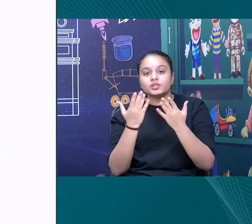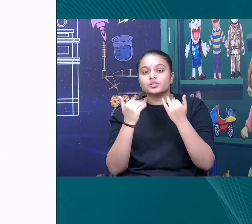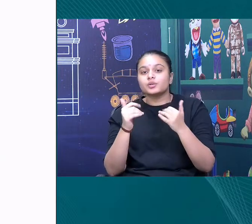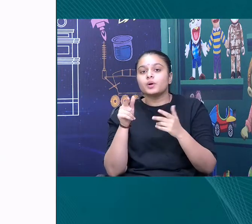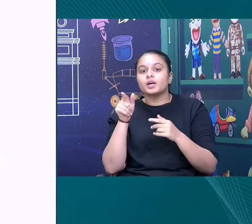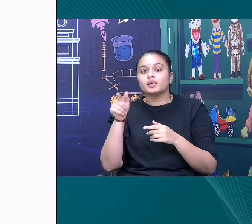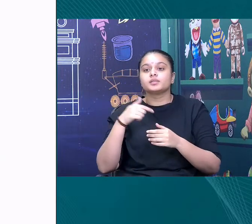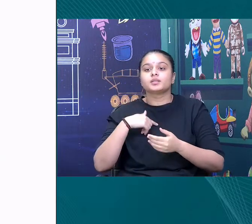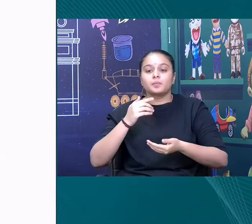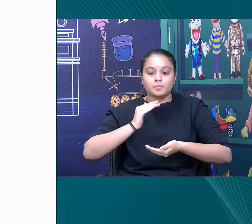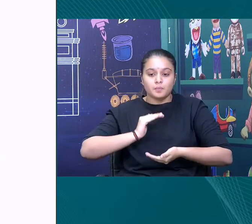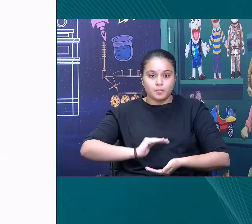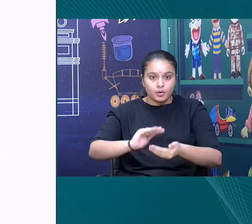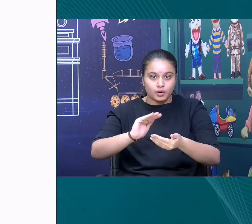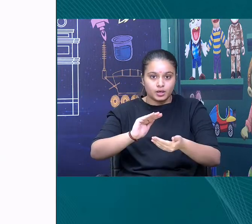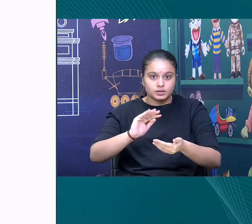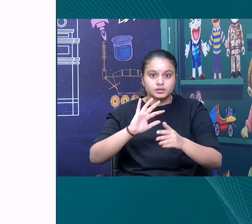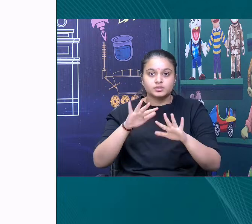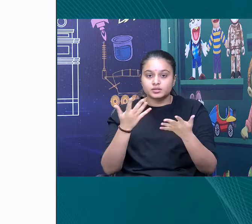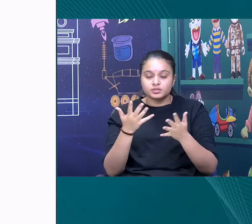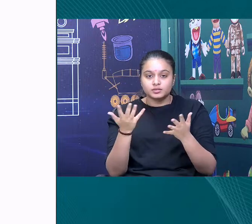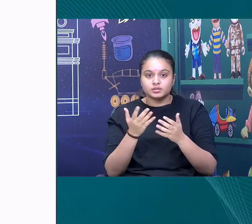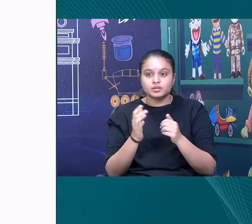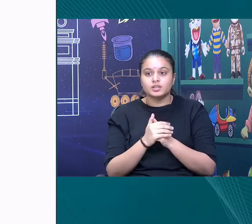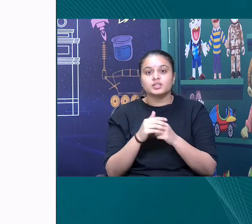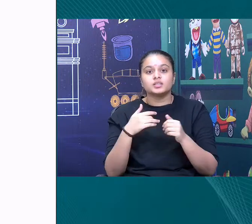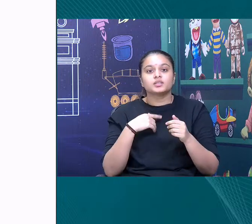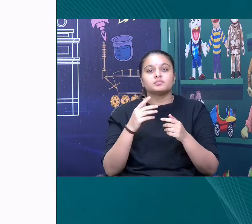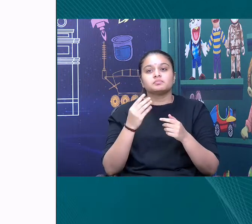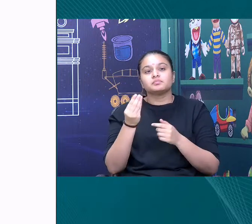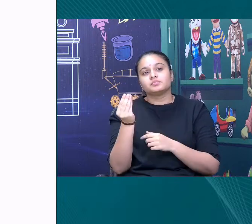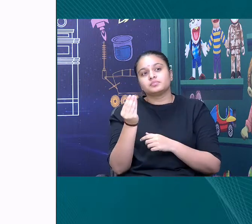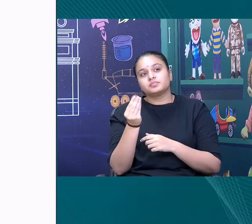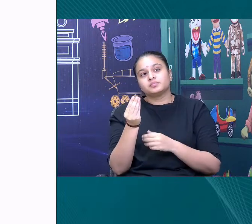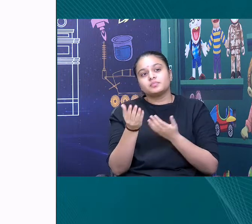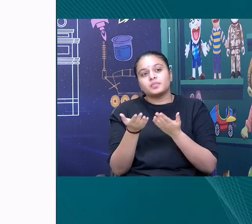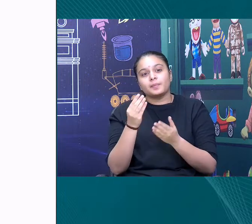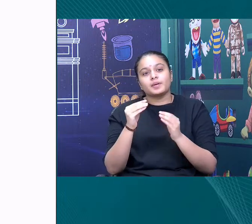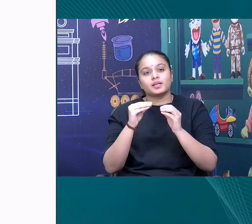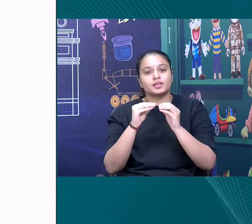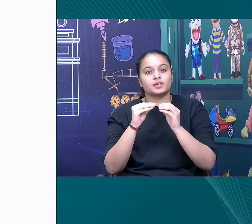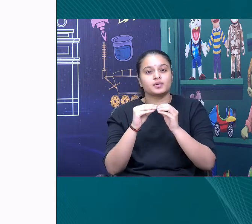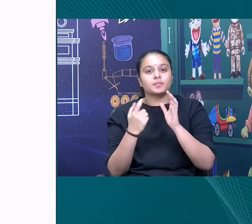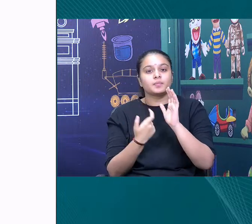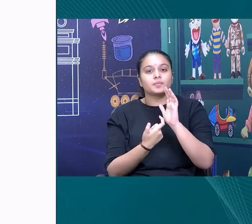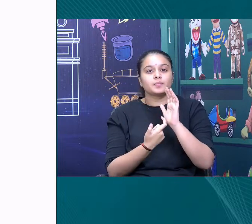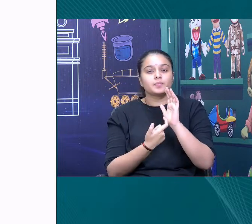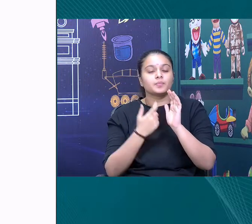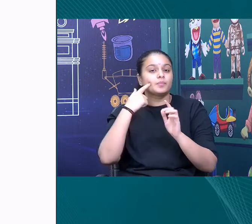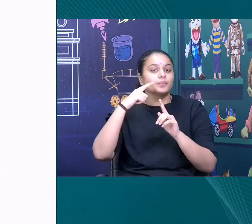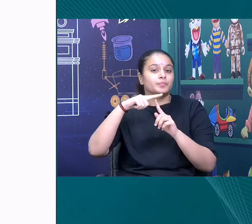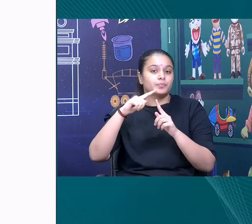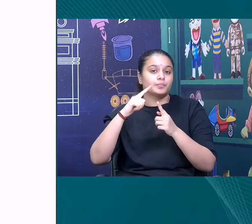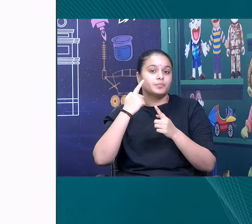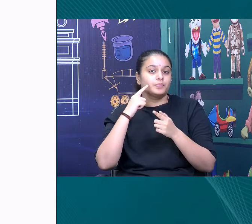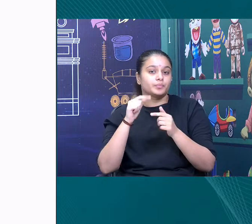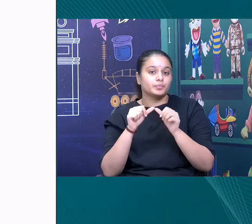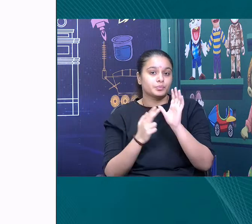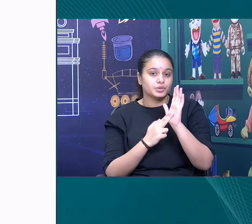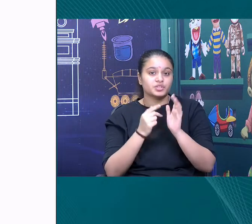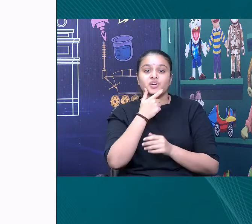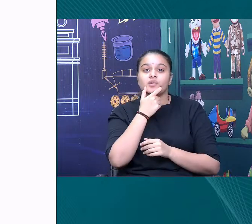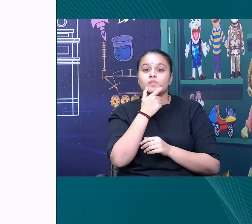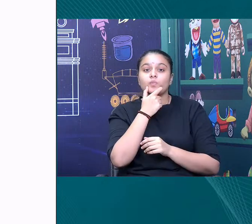he was born with a condition called osteogenesis imperfecta, which is a brittle bones disease. Now, what